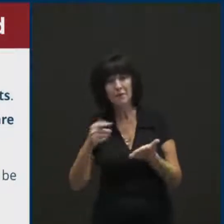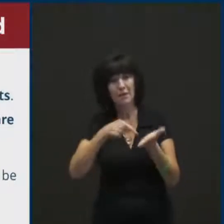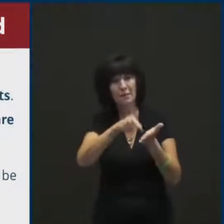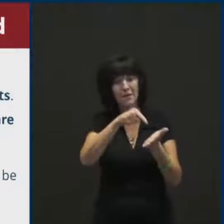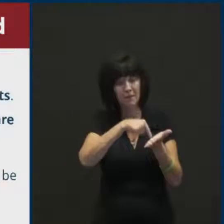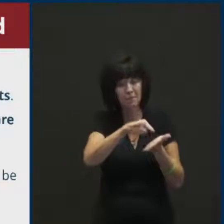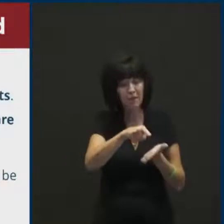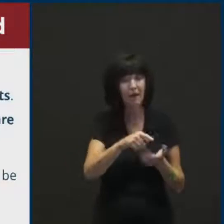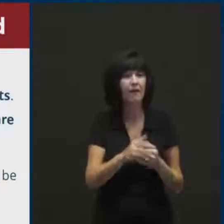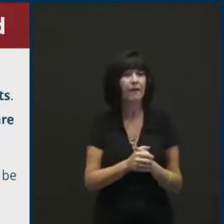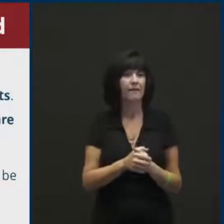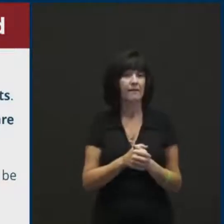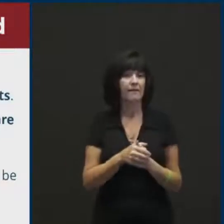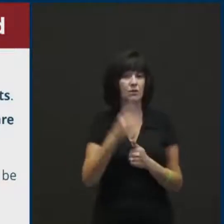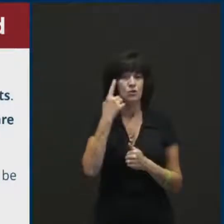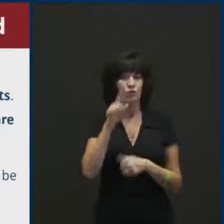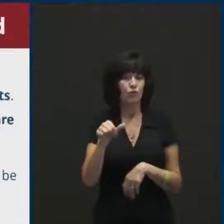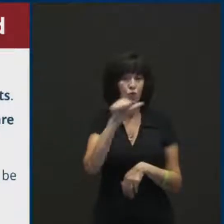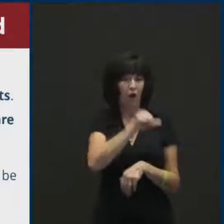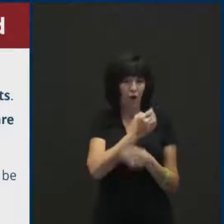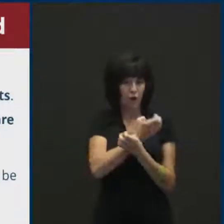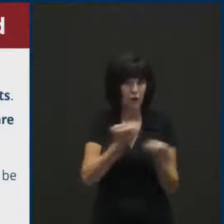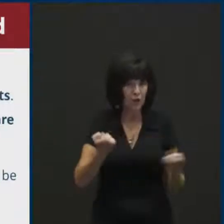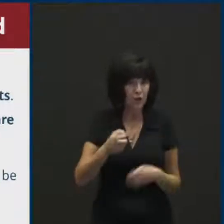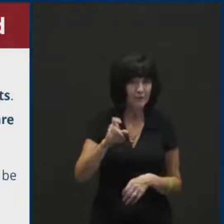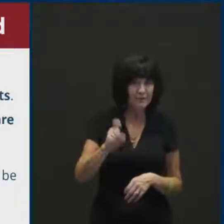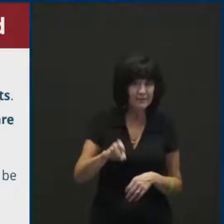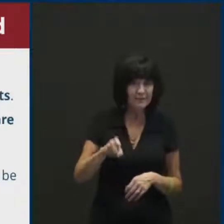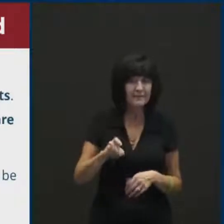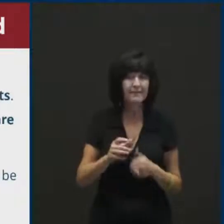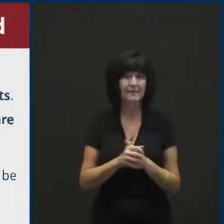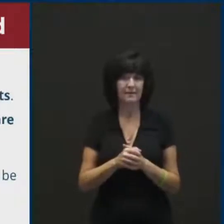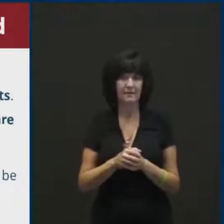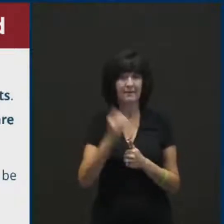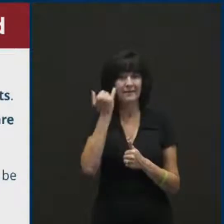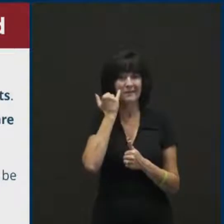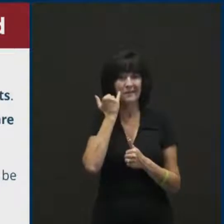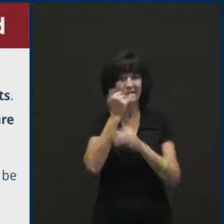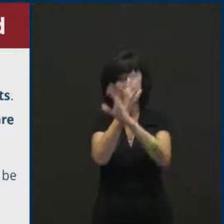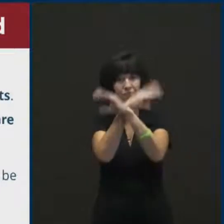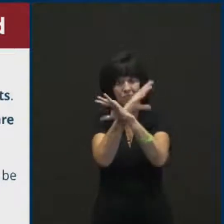of different challenges that they face. So send questions to DHSS